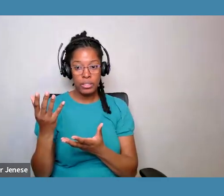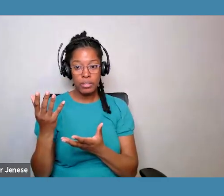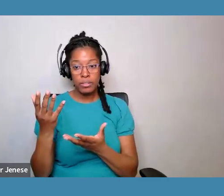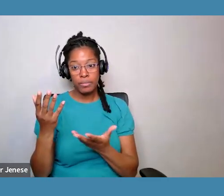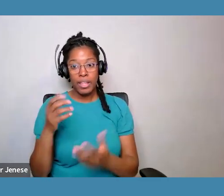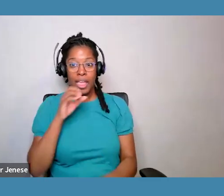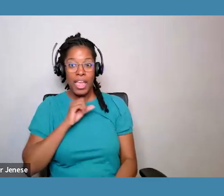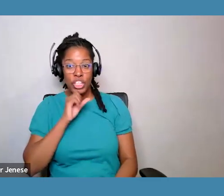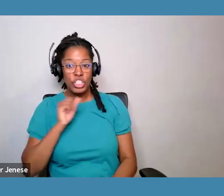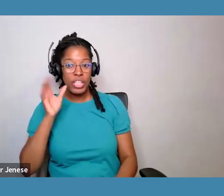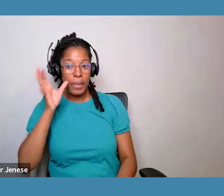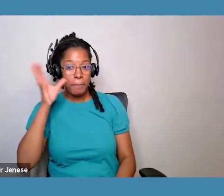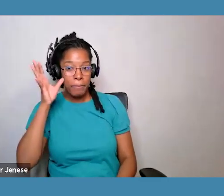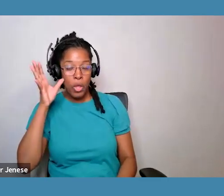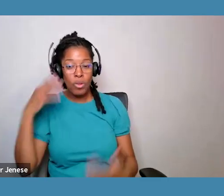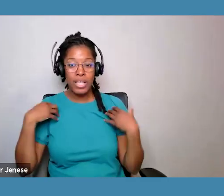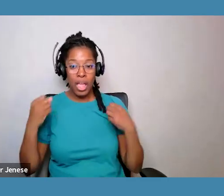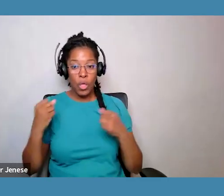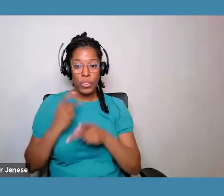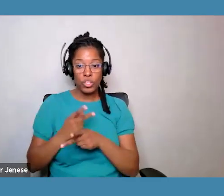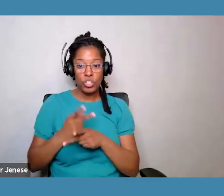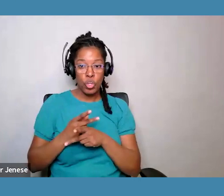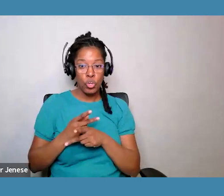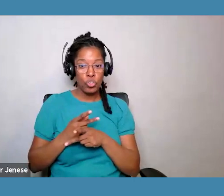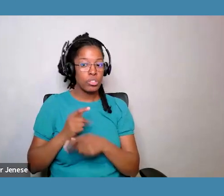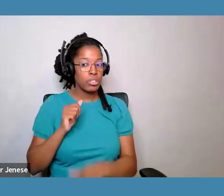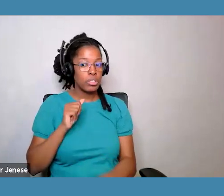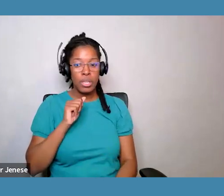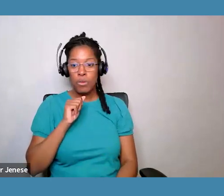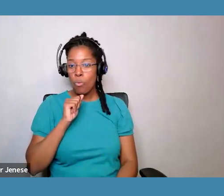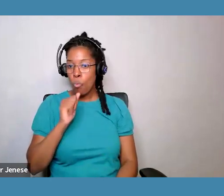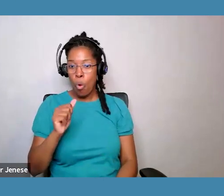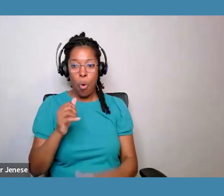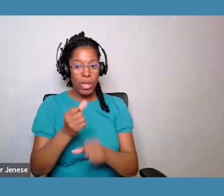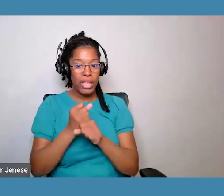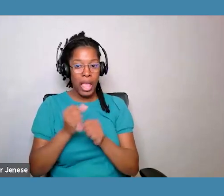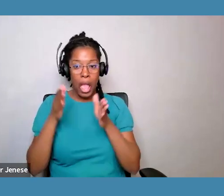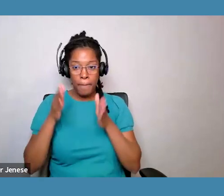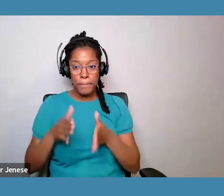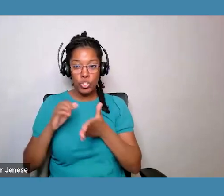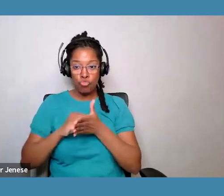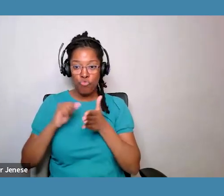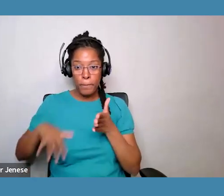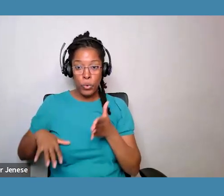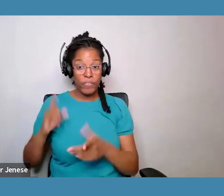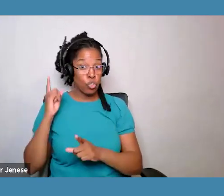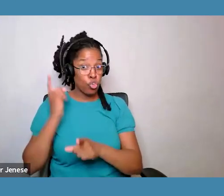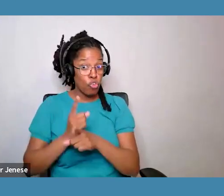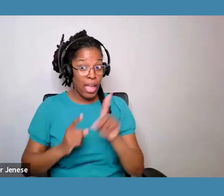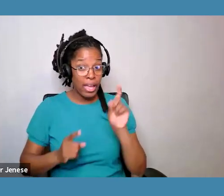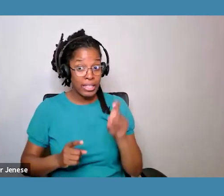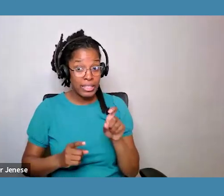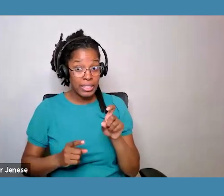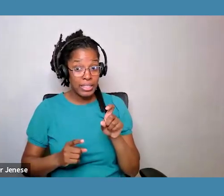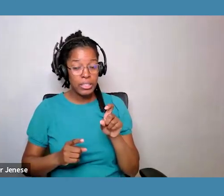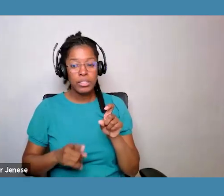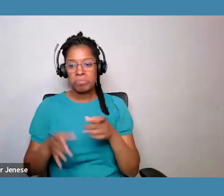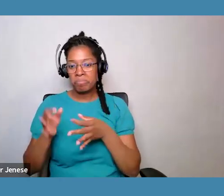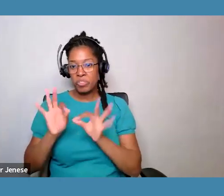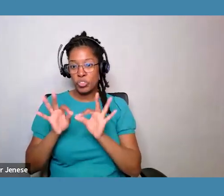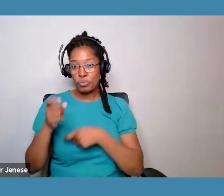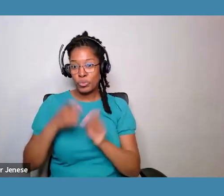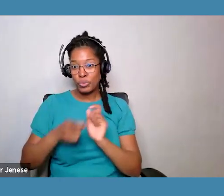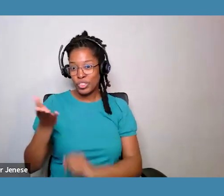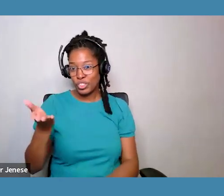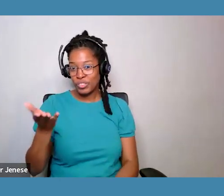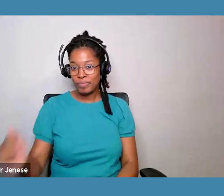aging parents' health concerns isn't going to get a person removed, correct? So we hear this a